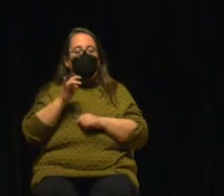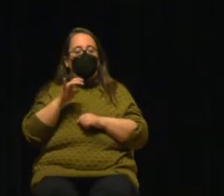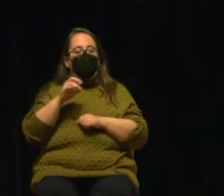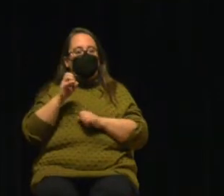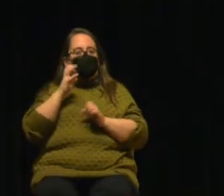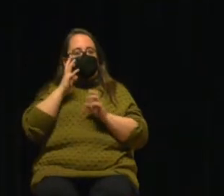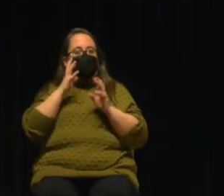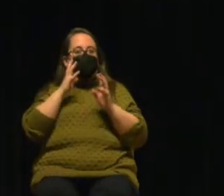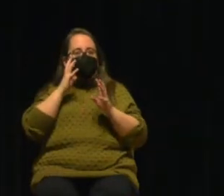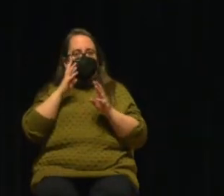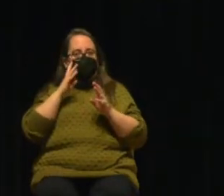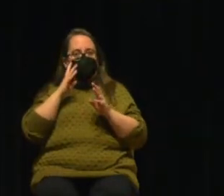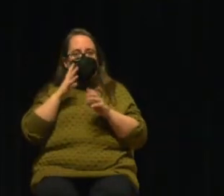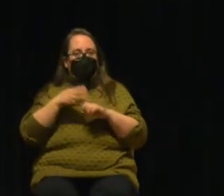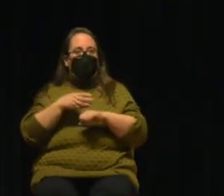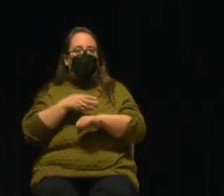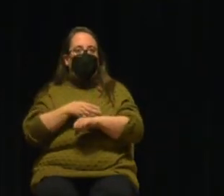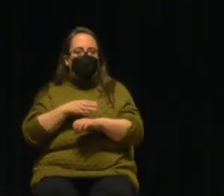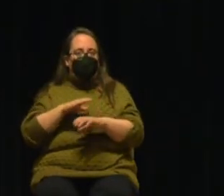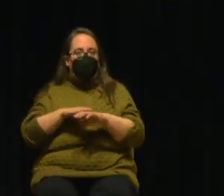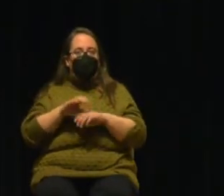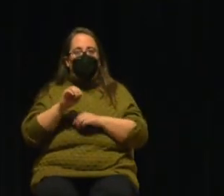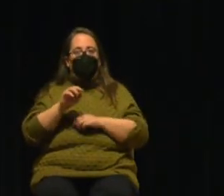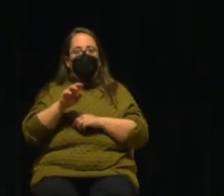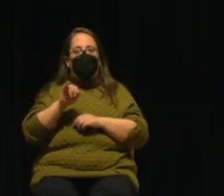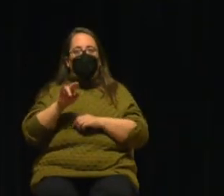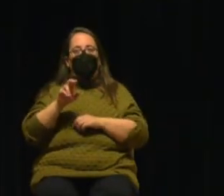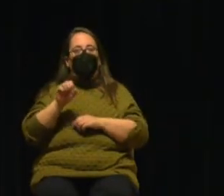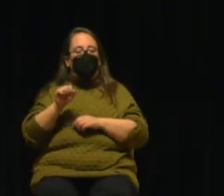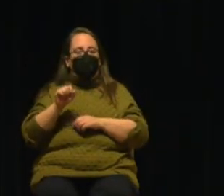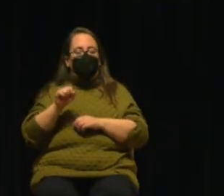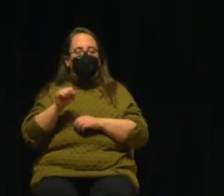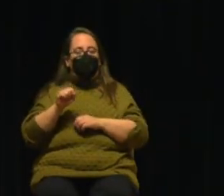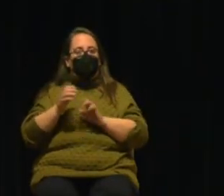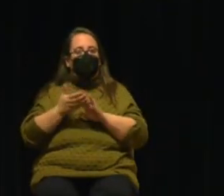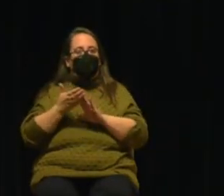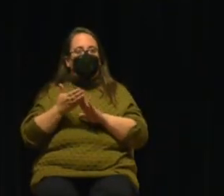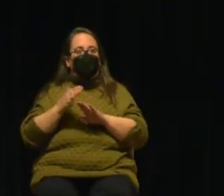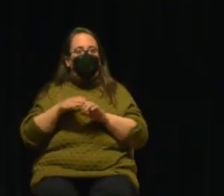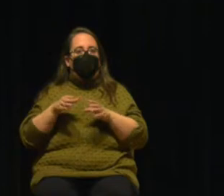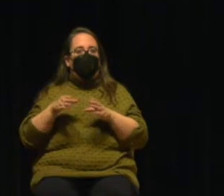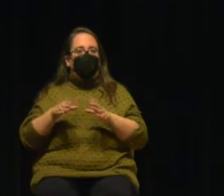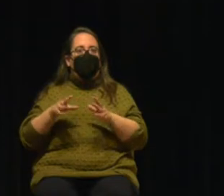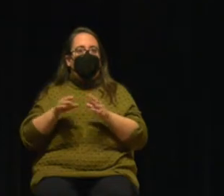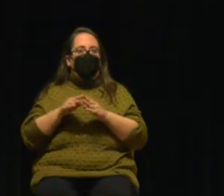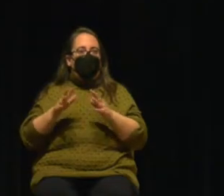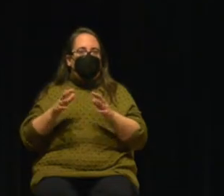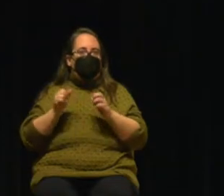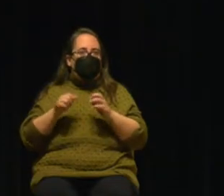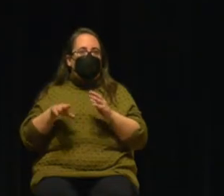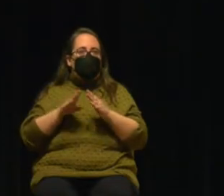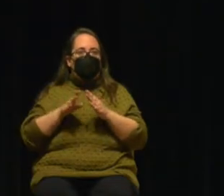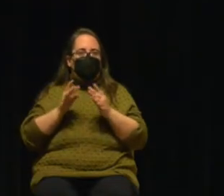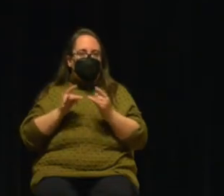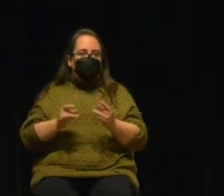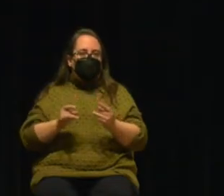1850s, an improvement on the omnibuses, which had just sort of run on the streets, much faster, much more